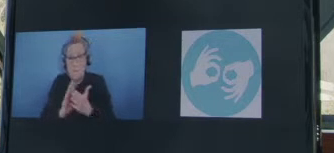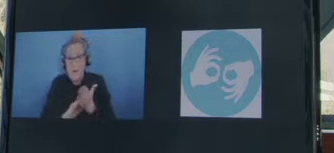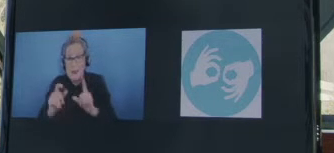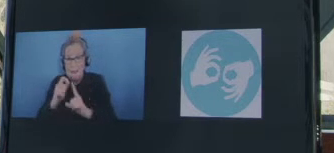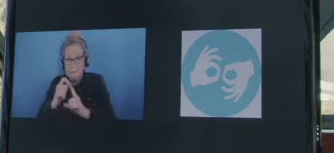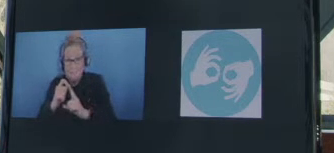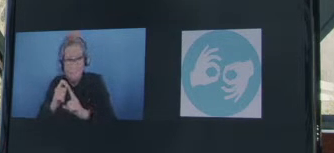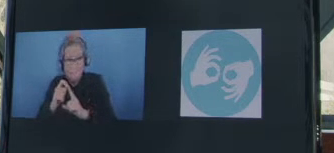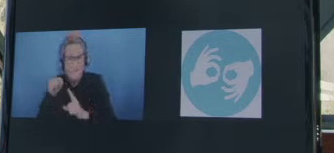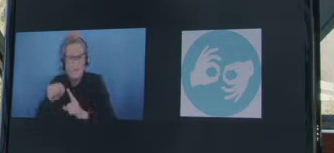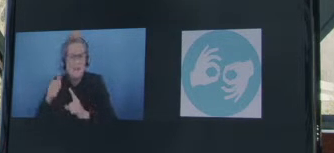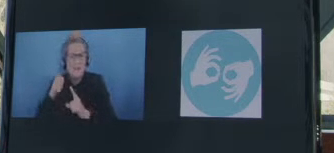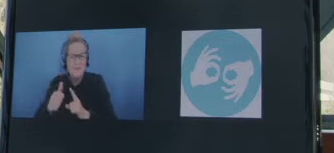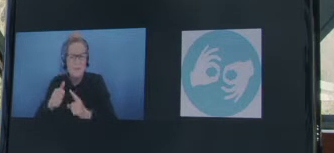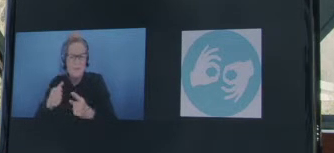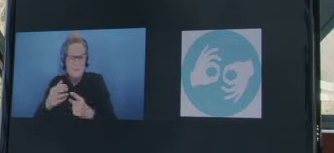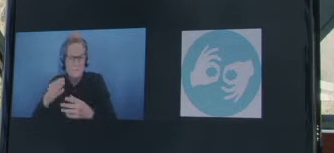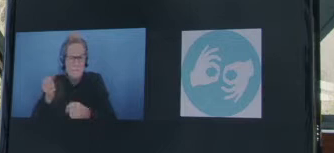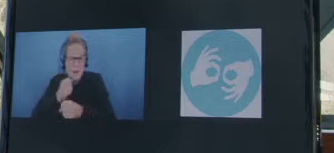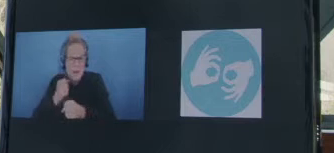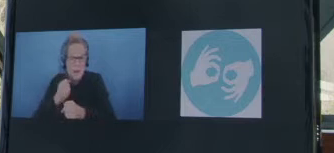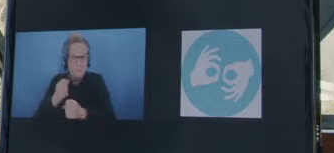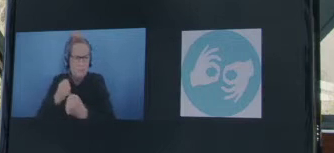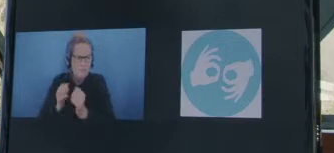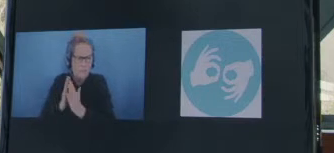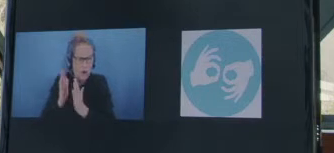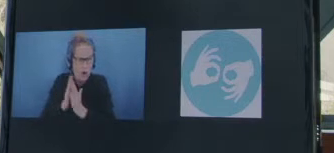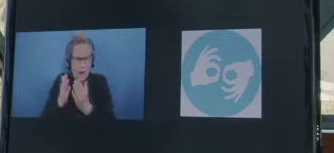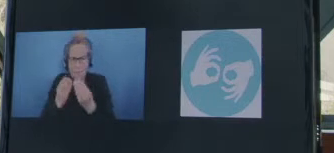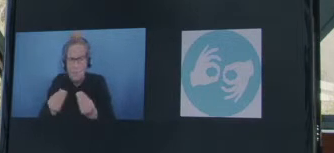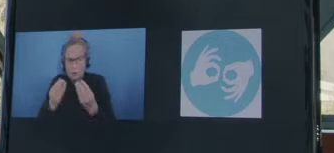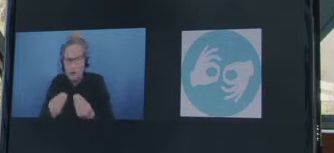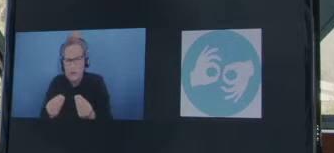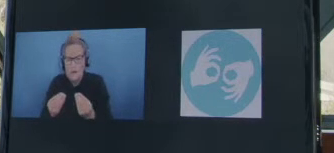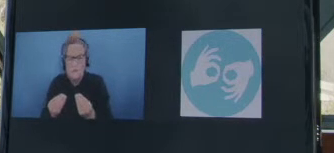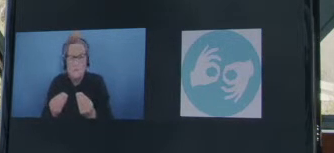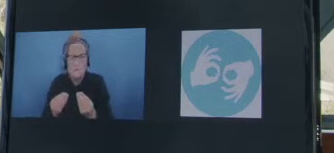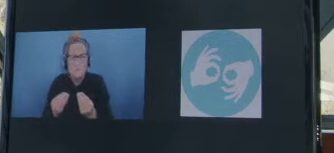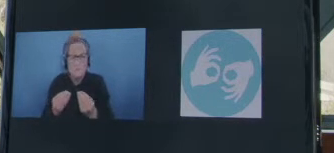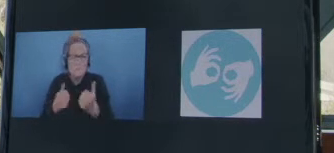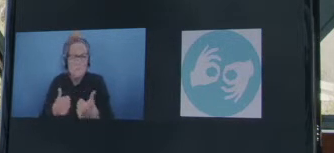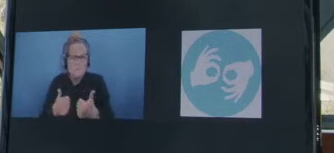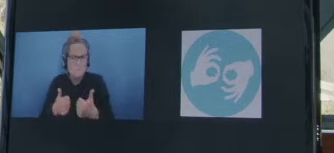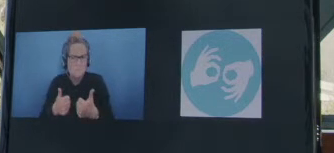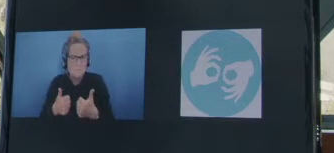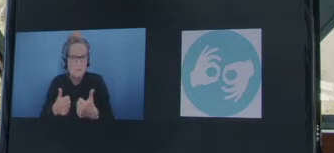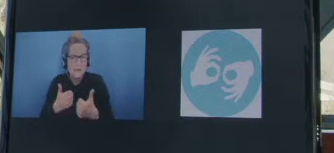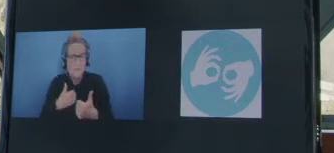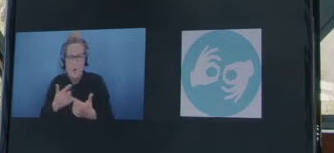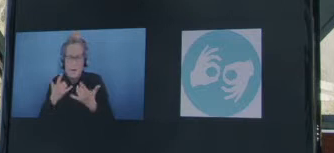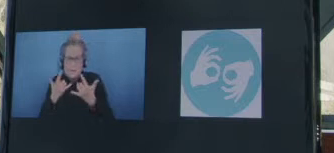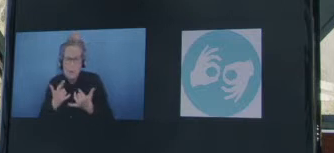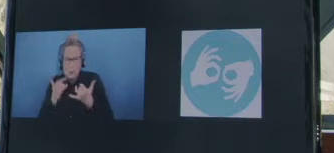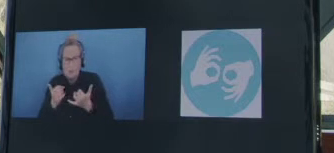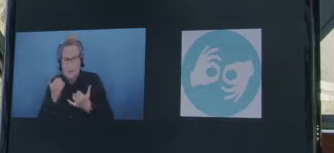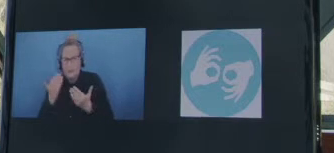terms of mechanical, fire, moisture performance. And the more experimental,